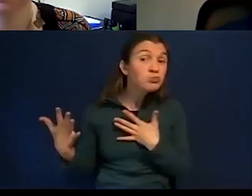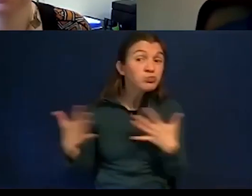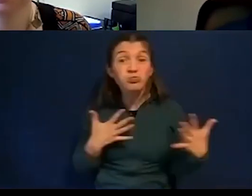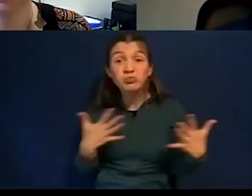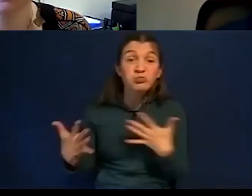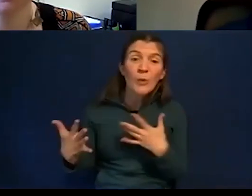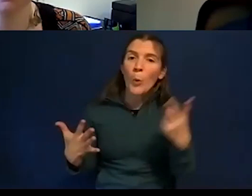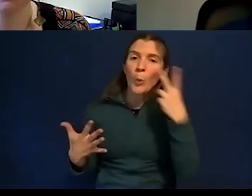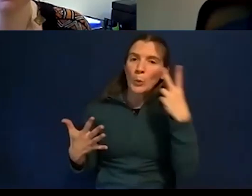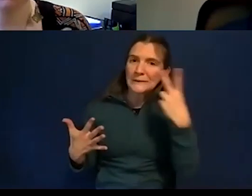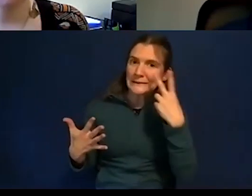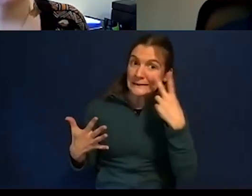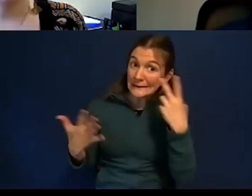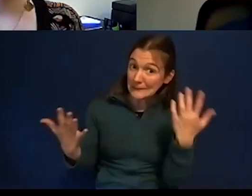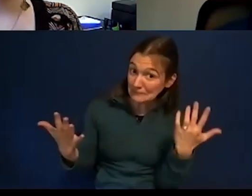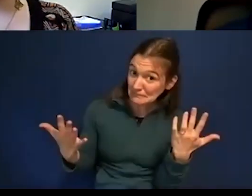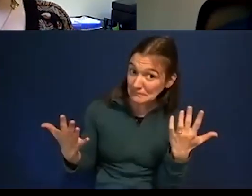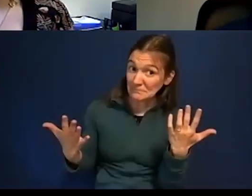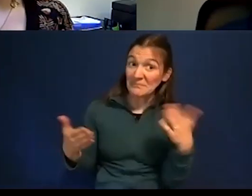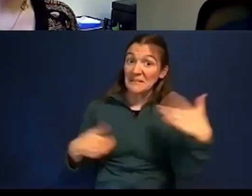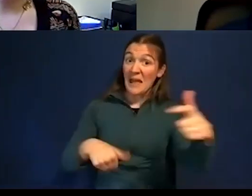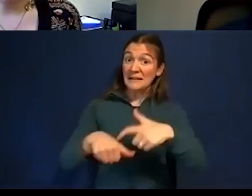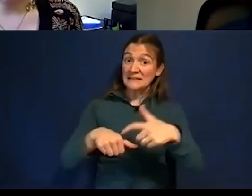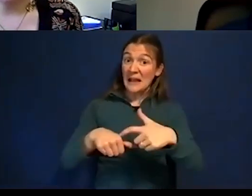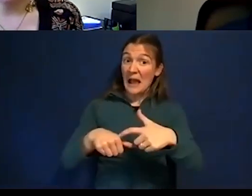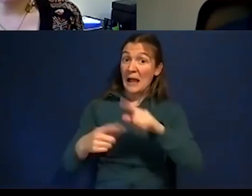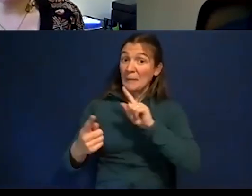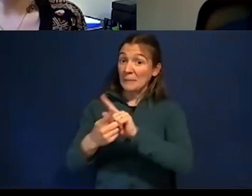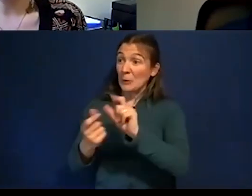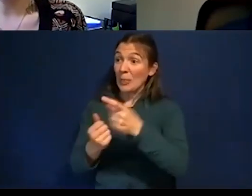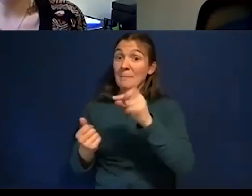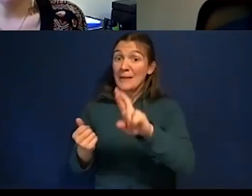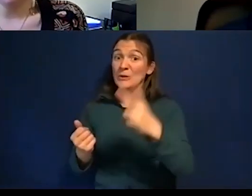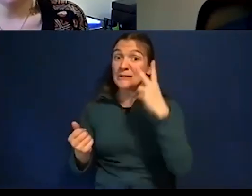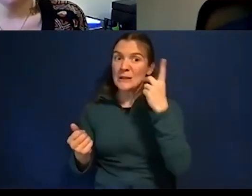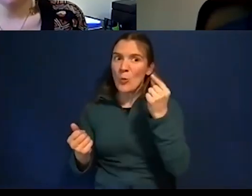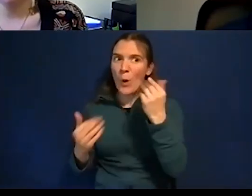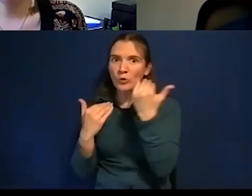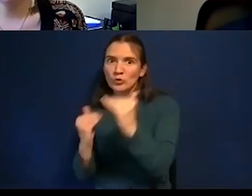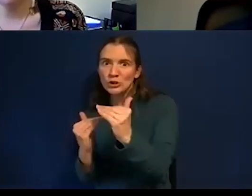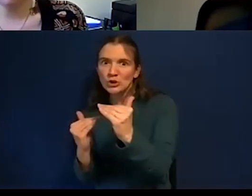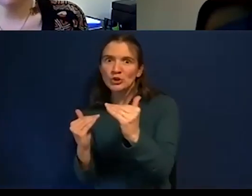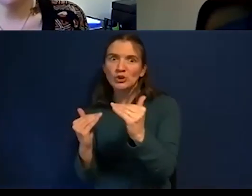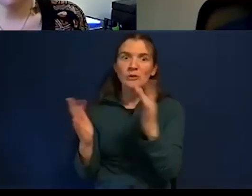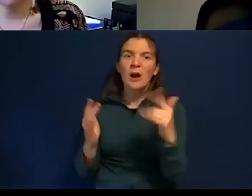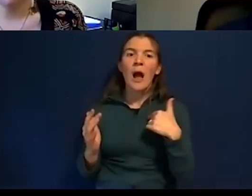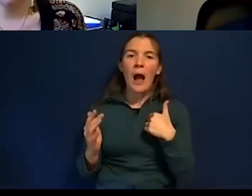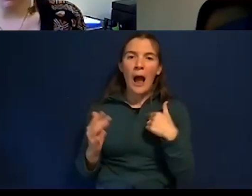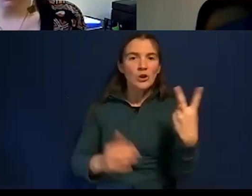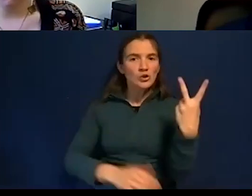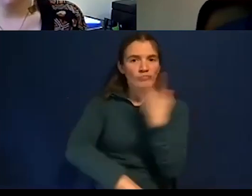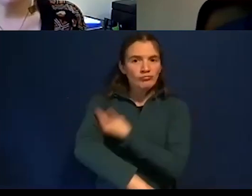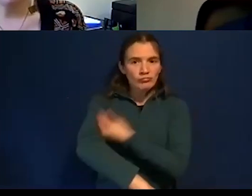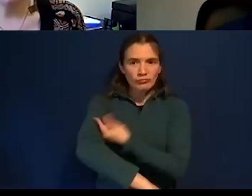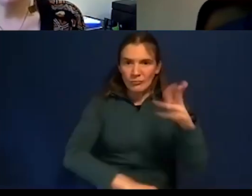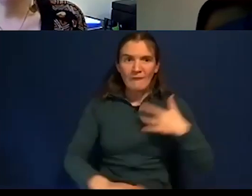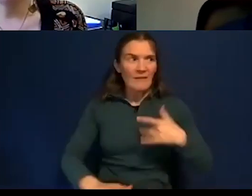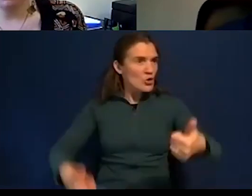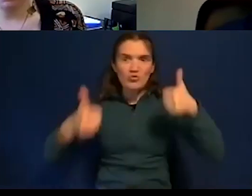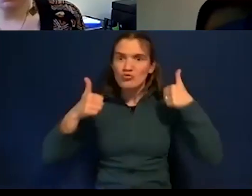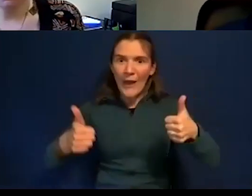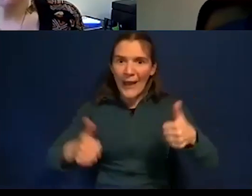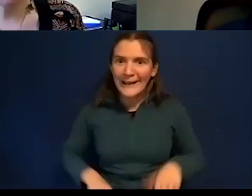see what happens when next time we meet with Peter to see what restrictions and what's going on. I got my two shots. I'm feeling great.